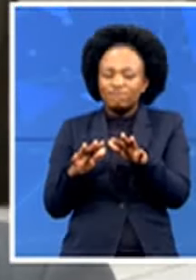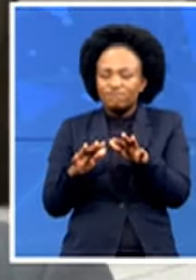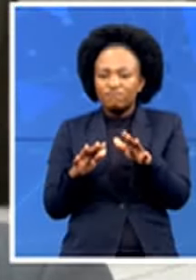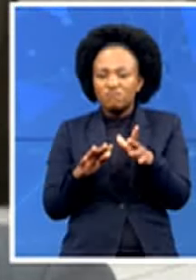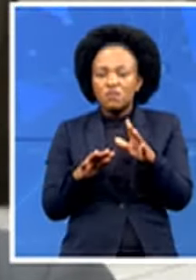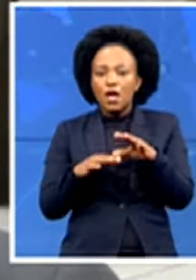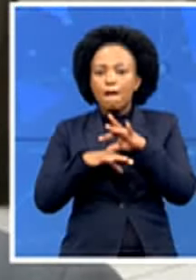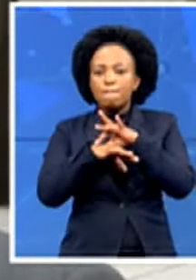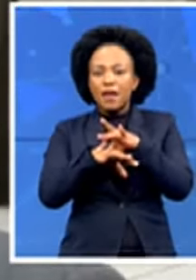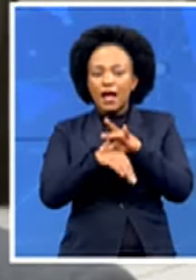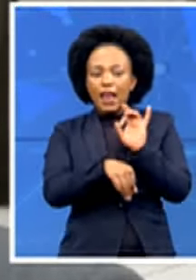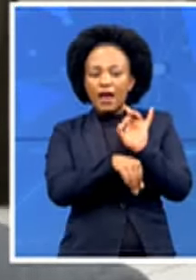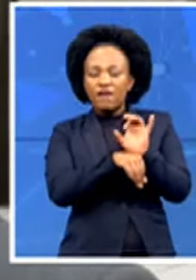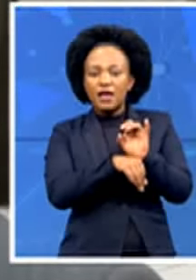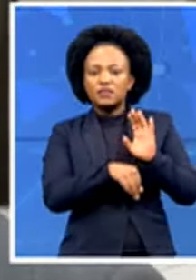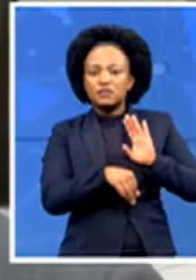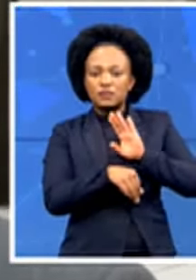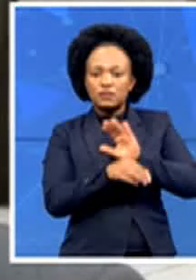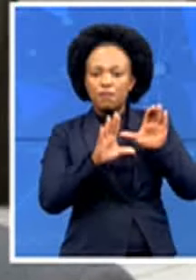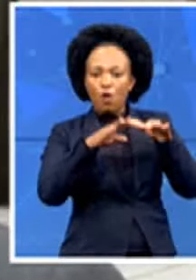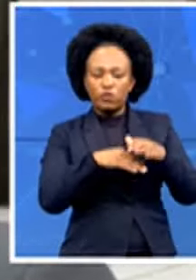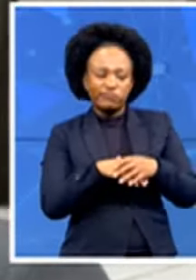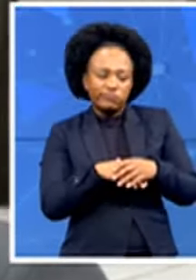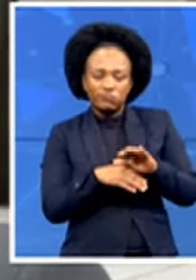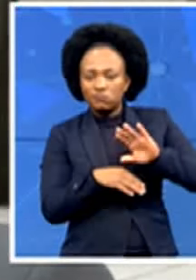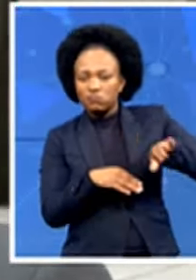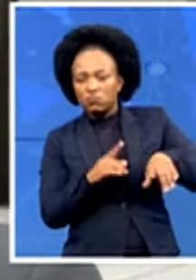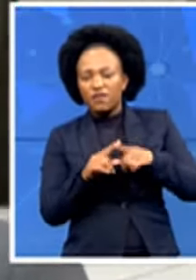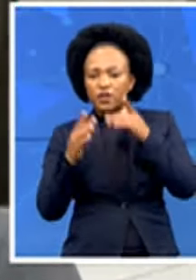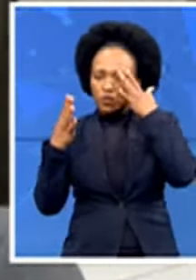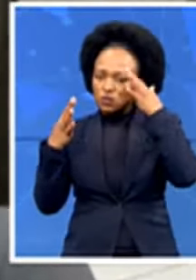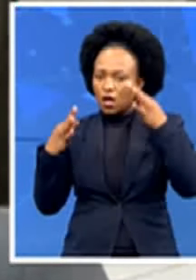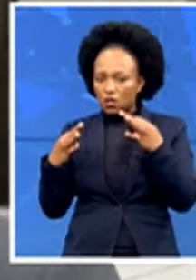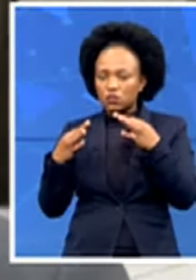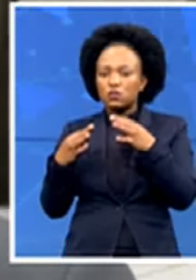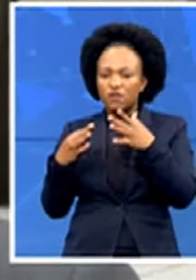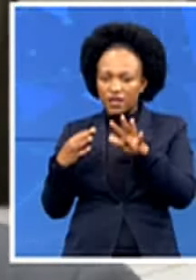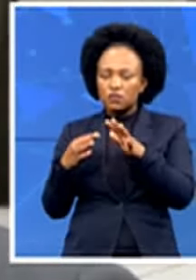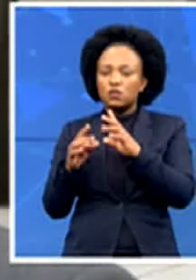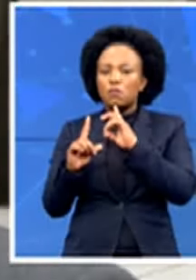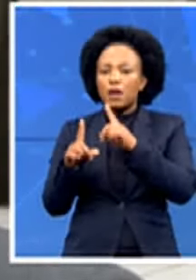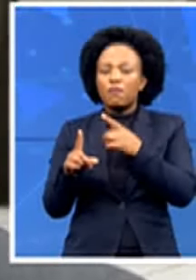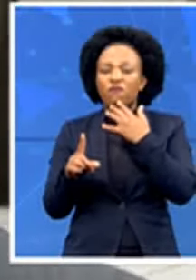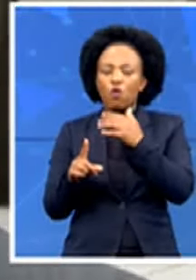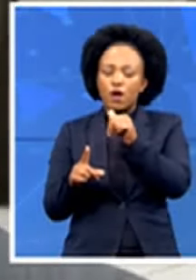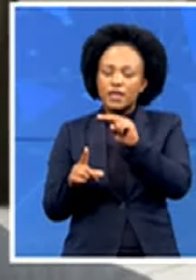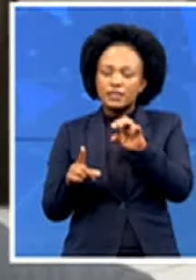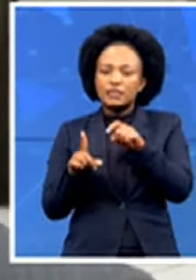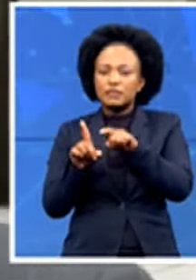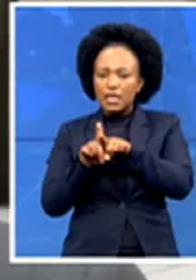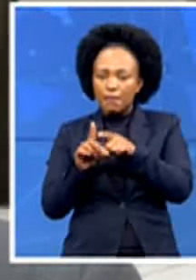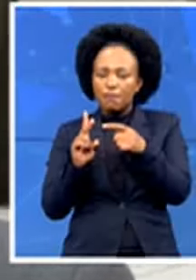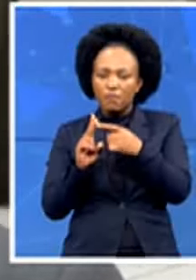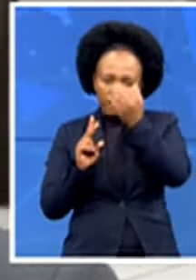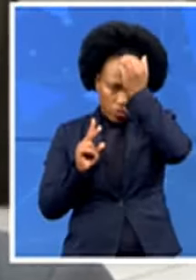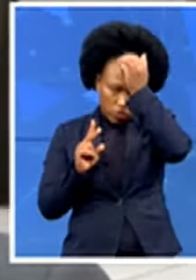Board to provide political cover to Mr. Zuma and to the ANC. We obviously hope that the court will agree with our position